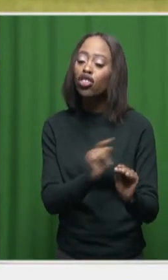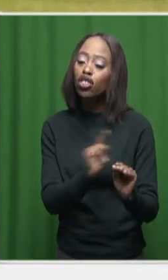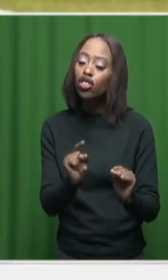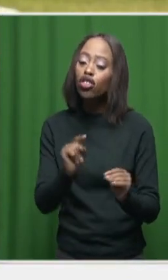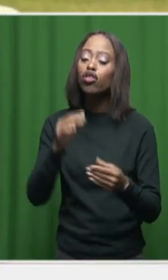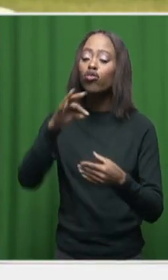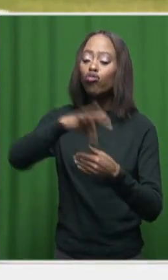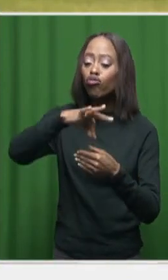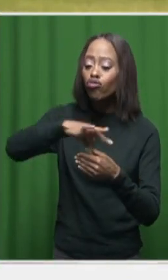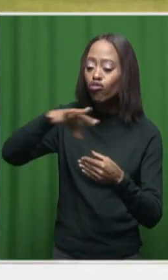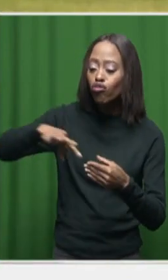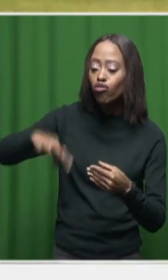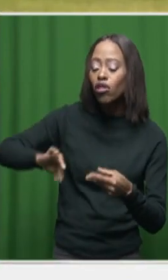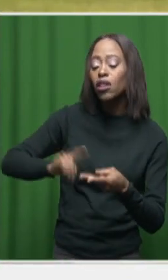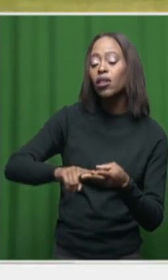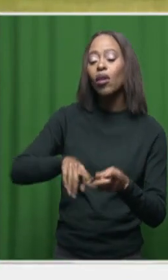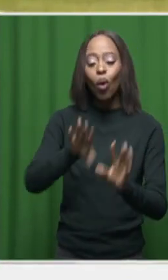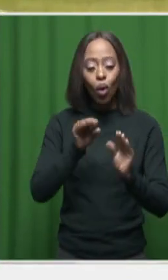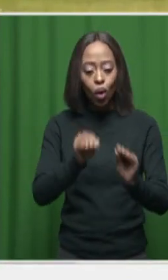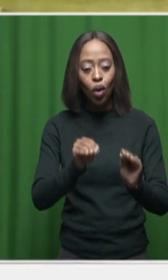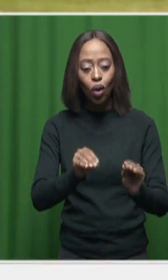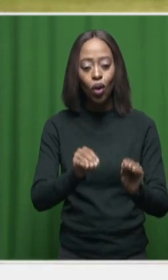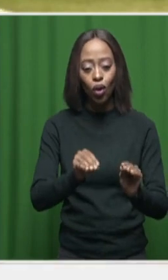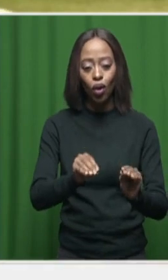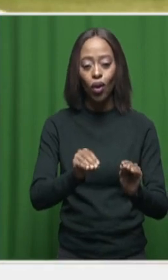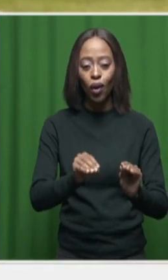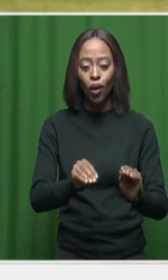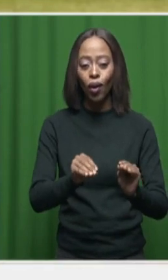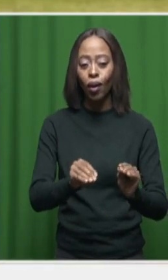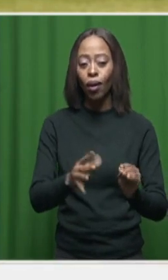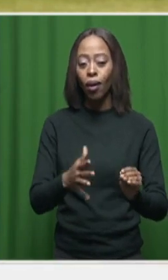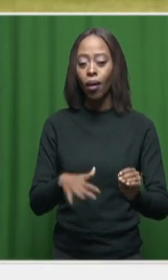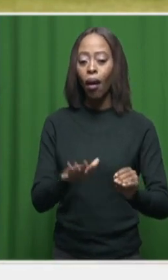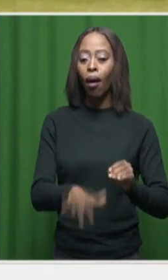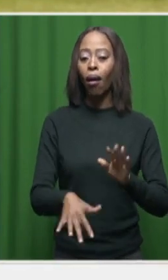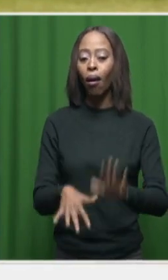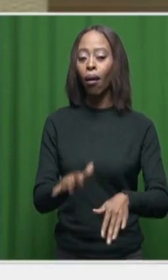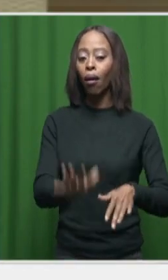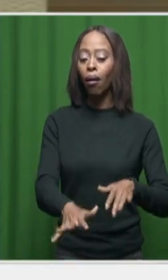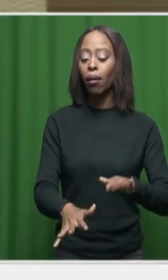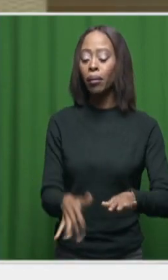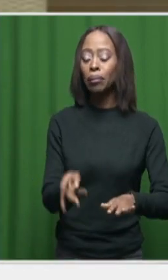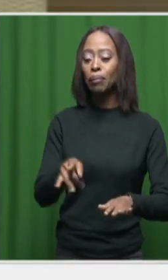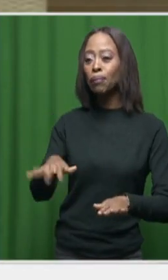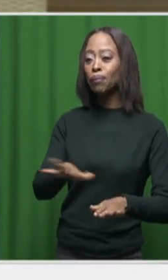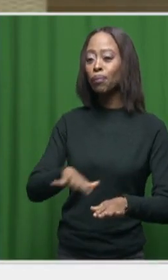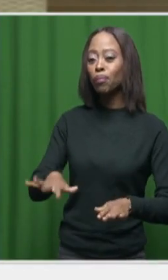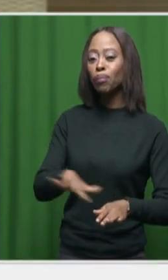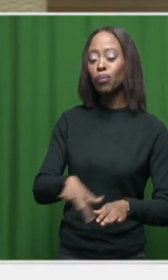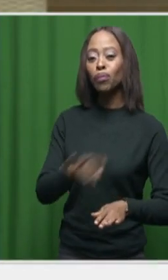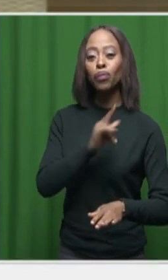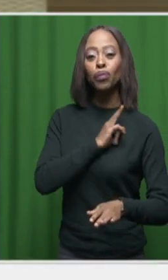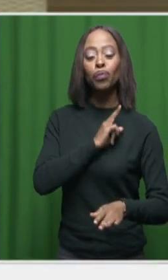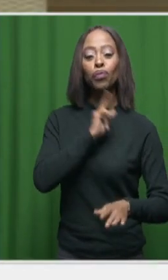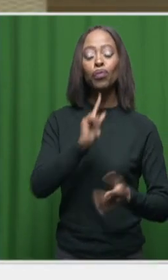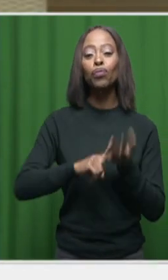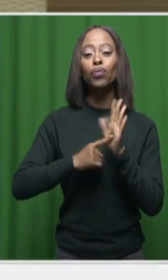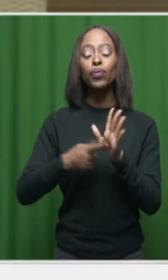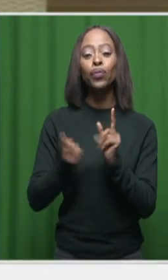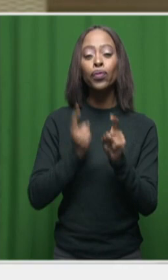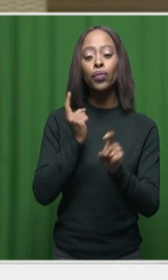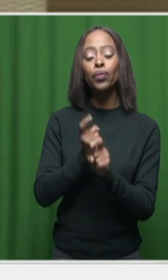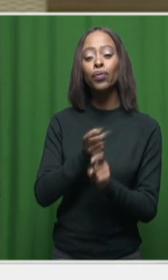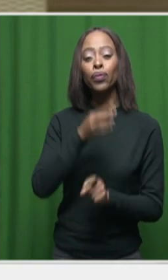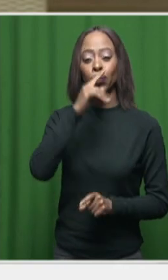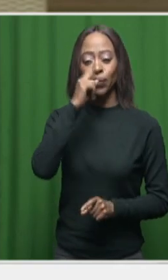about plants, teaching people about tracks also on the quad bike area. Safari Plains redefines luxury in